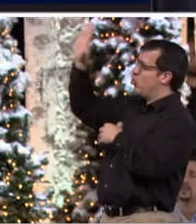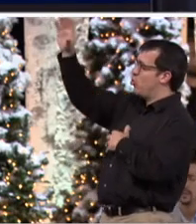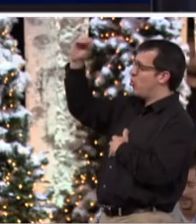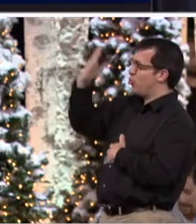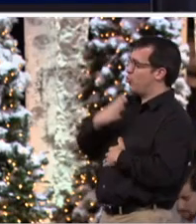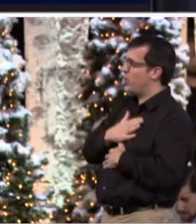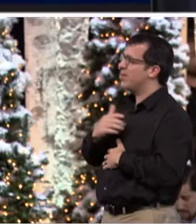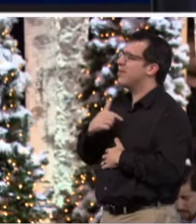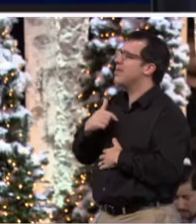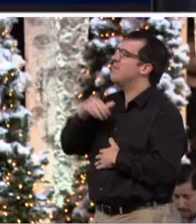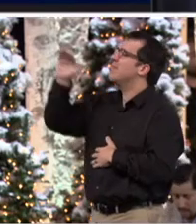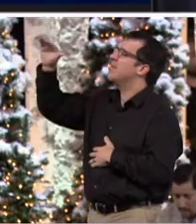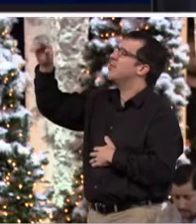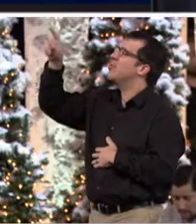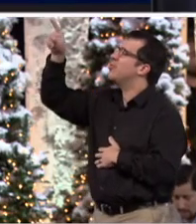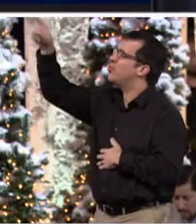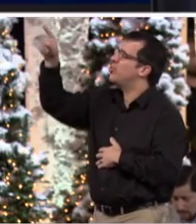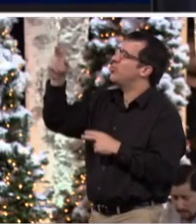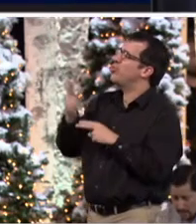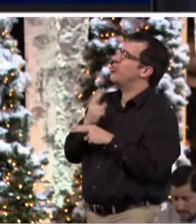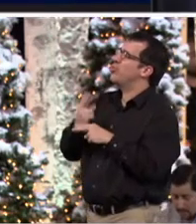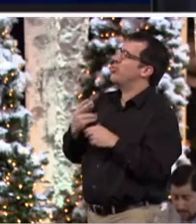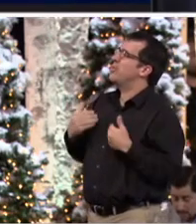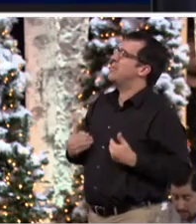And I'm asking you to use me